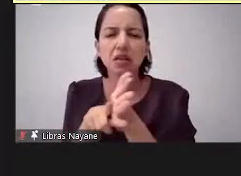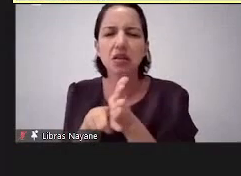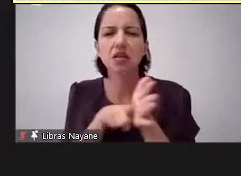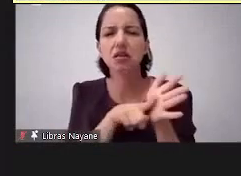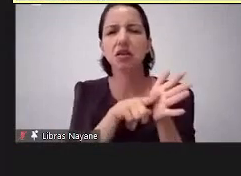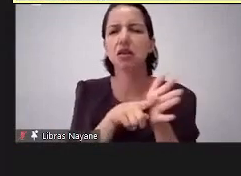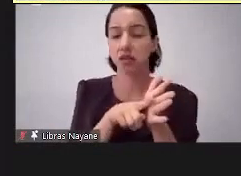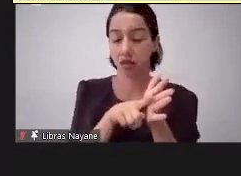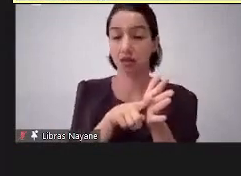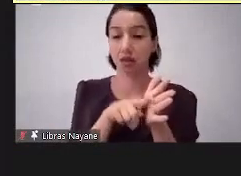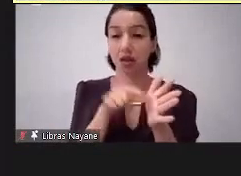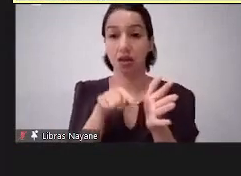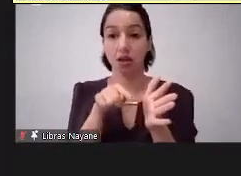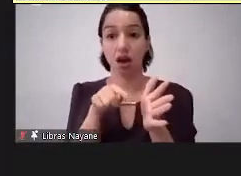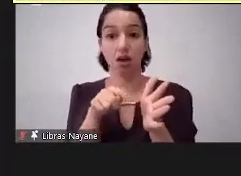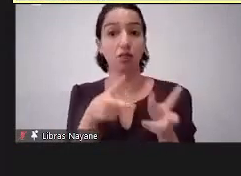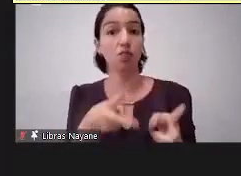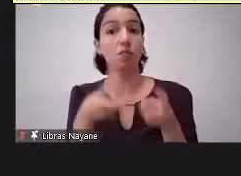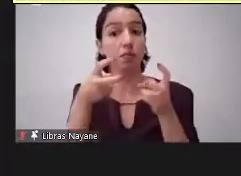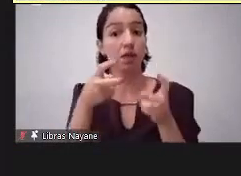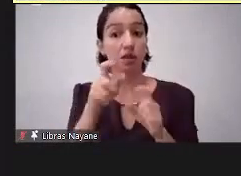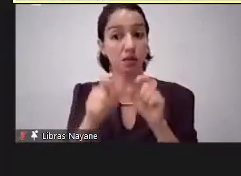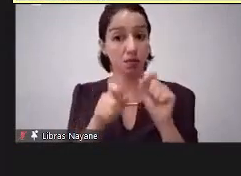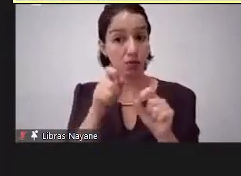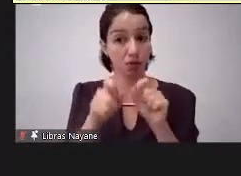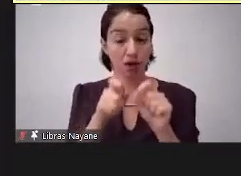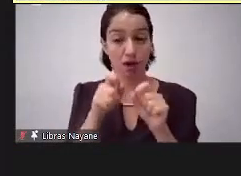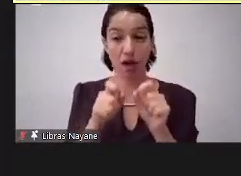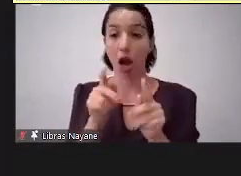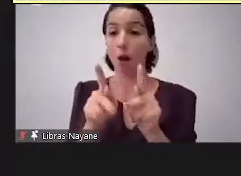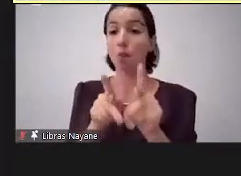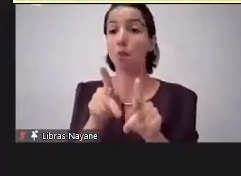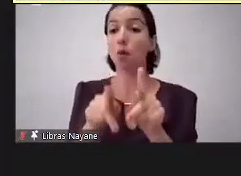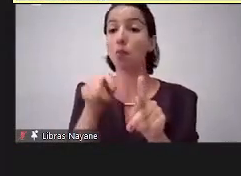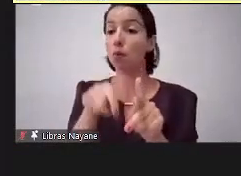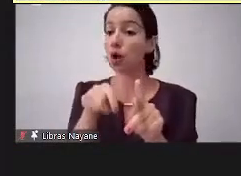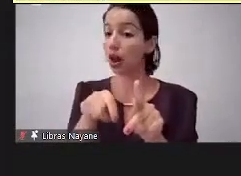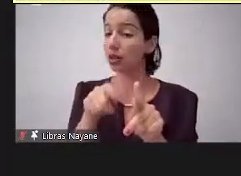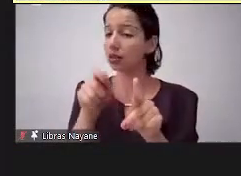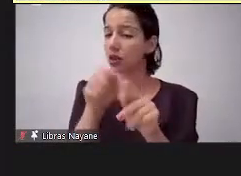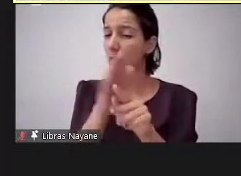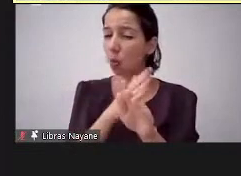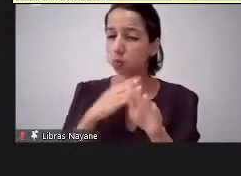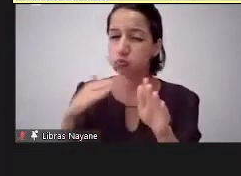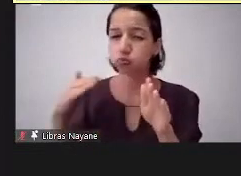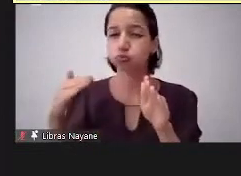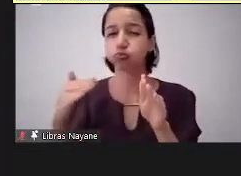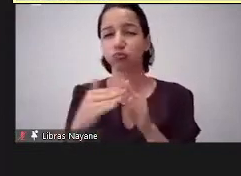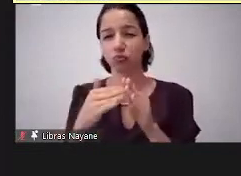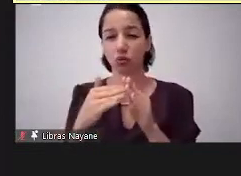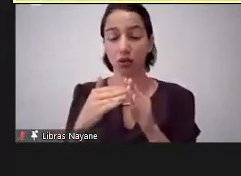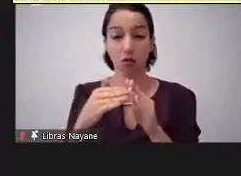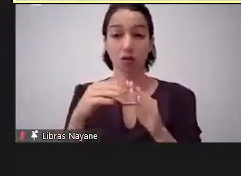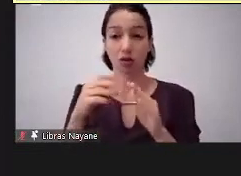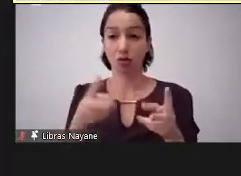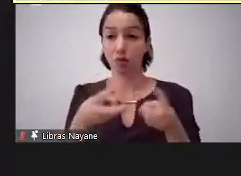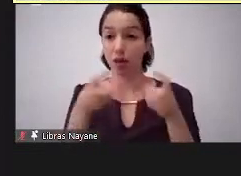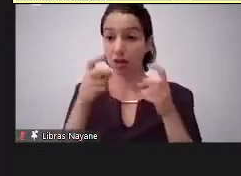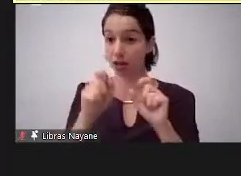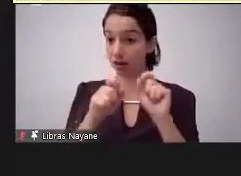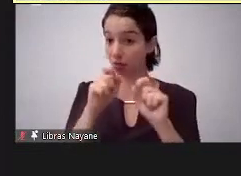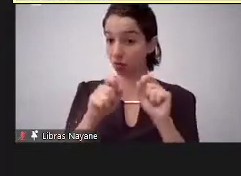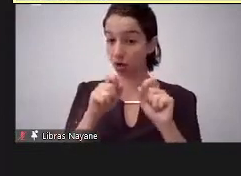that in proportion in overall population. You see that